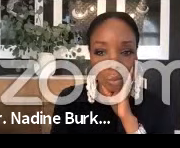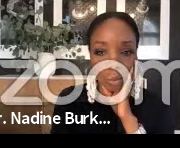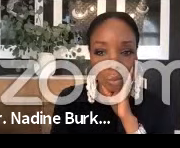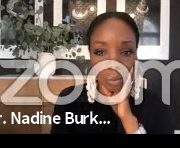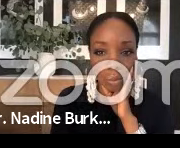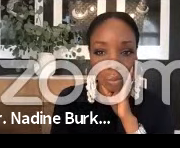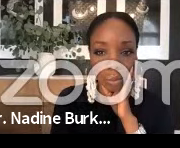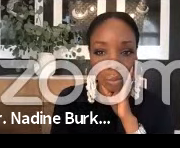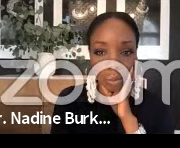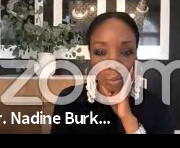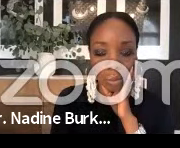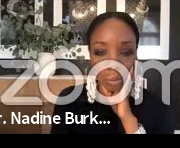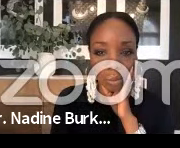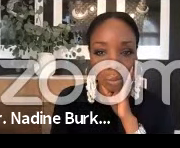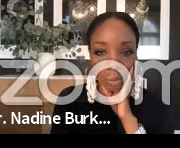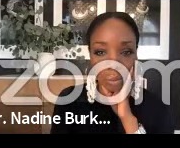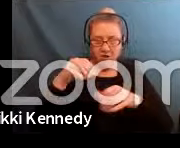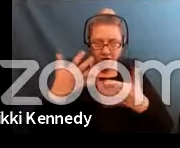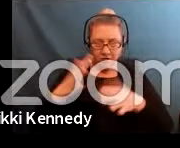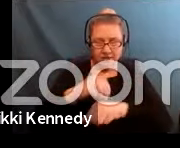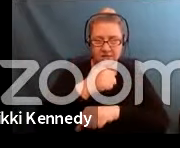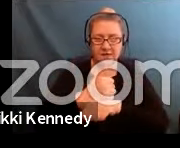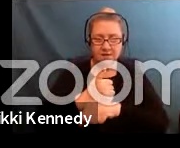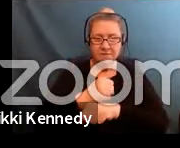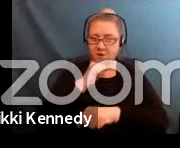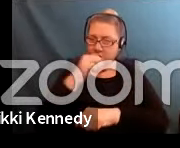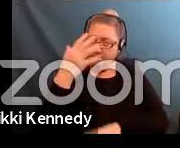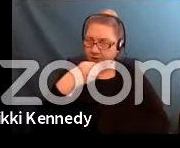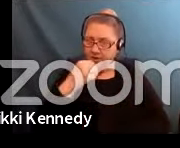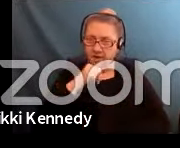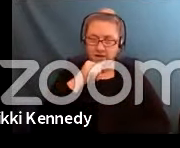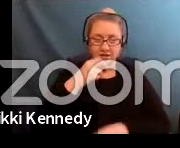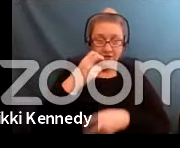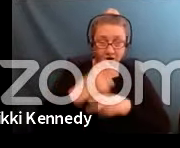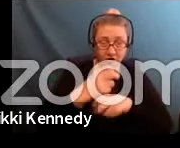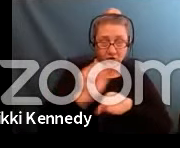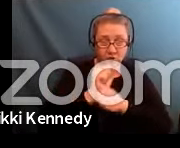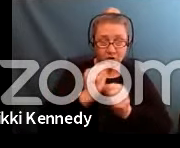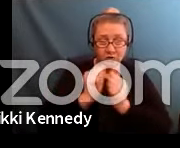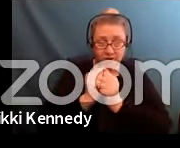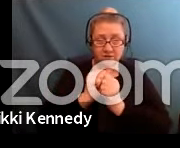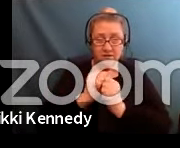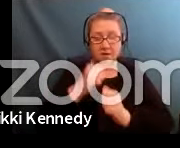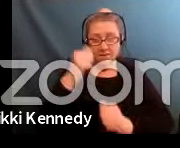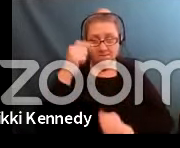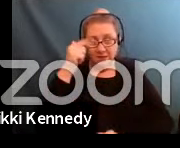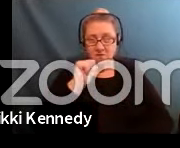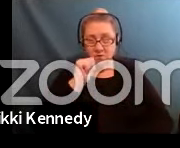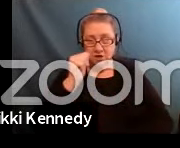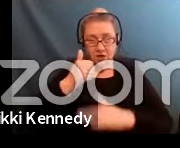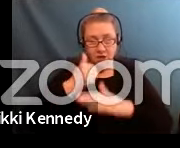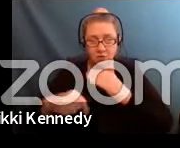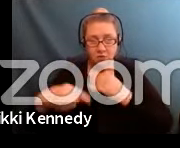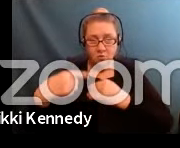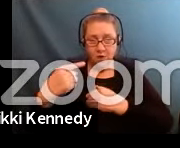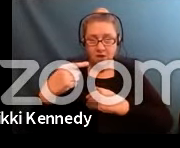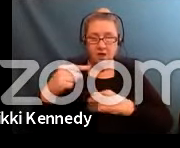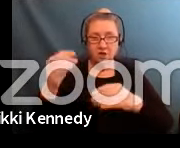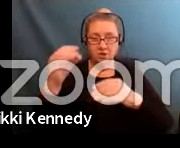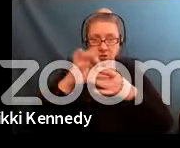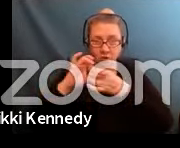They're not as pretty and they're harder to work with because we're not under one corporate head, but we're here and we know how to do it. We just